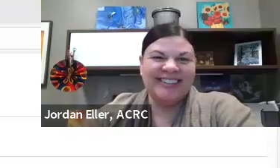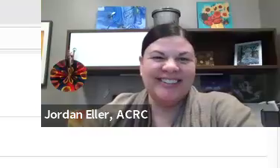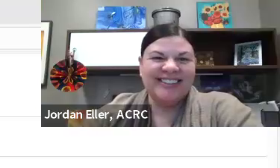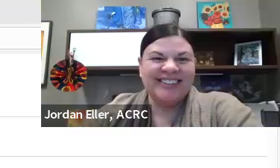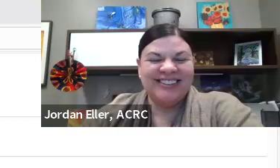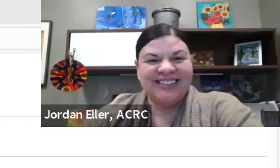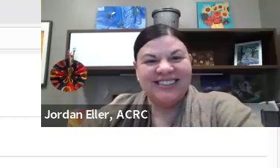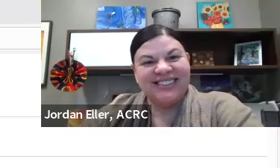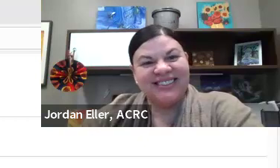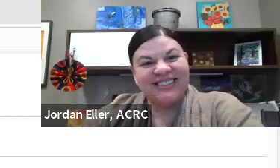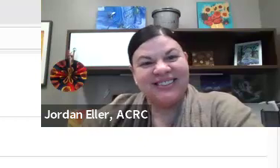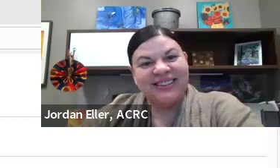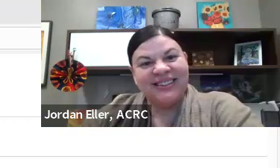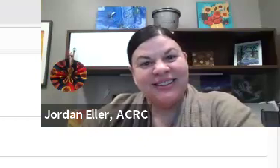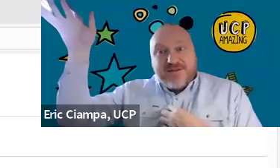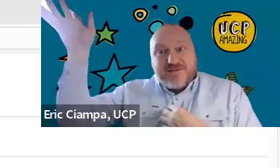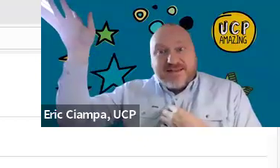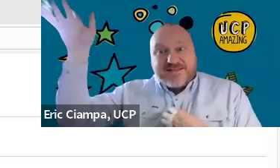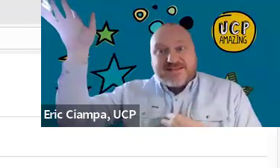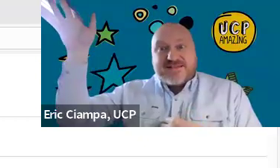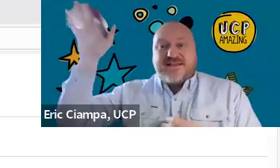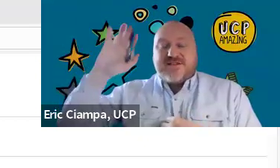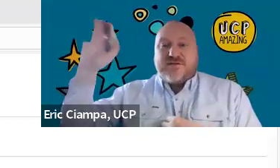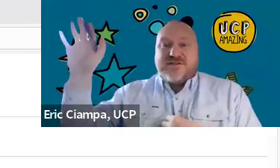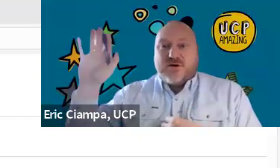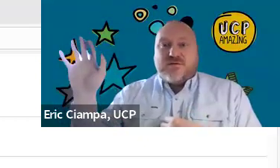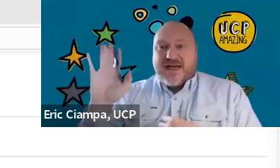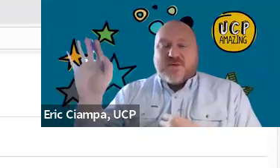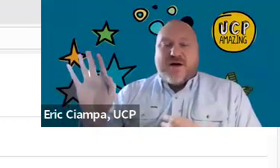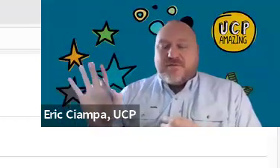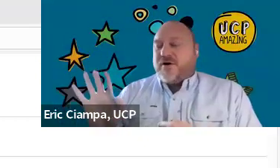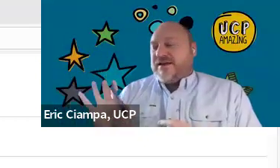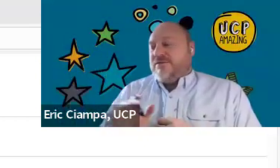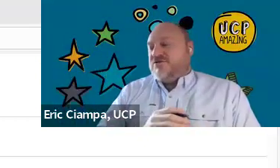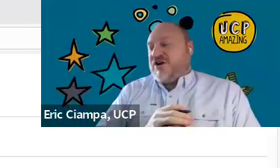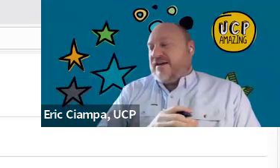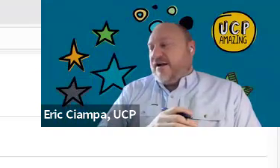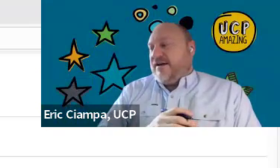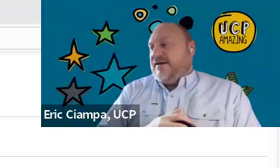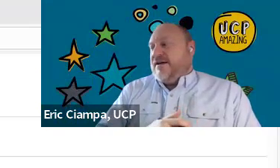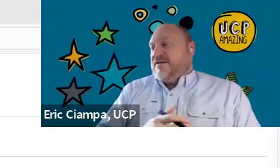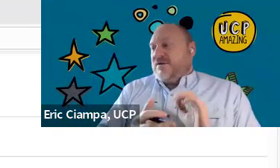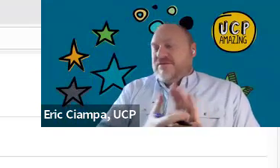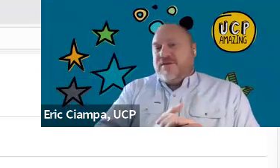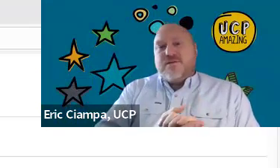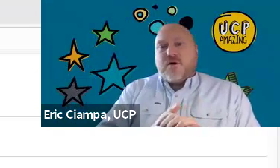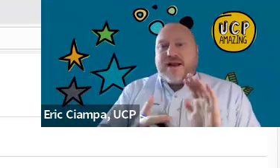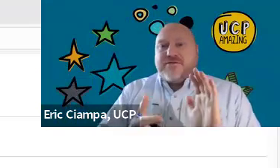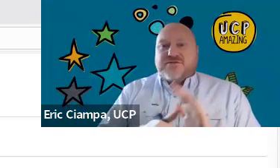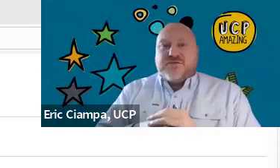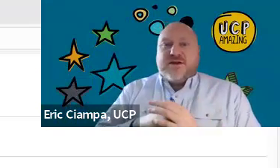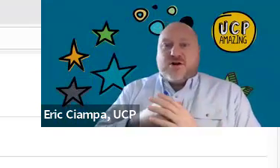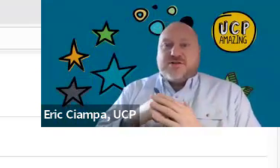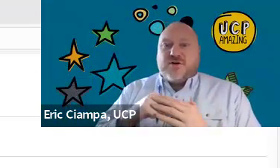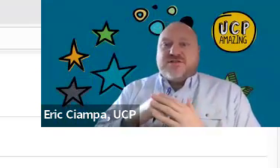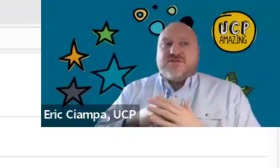cool. I know that there were some people that were missing on the EVV lists, and so that's why we're going to keep tracking on it. So EVV is important, but